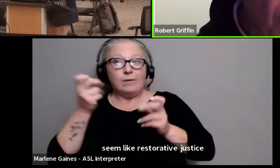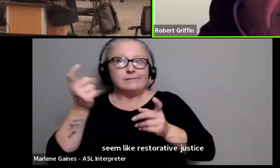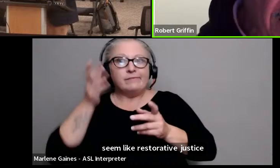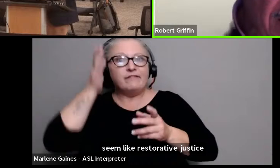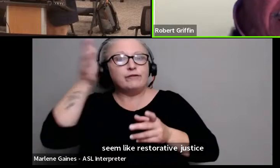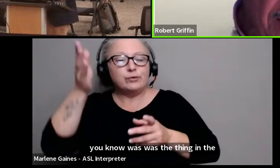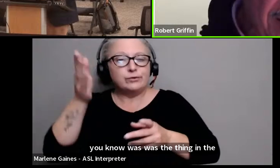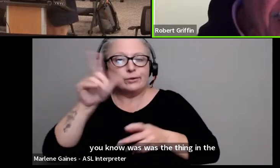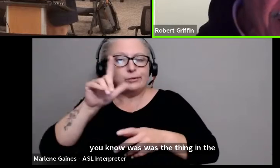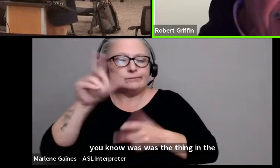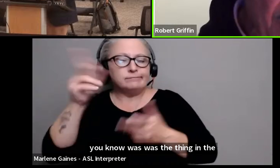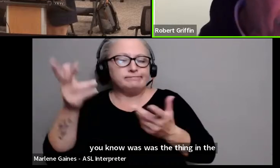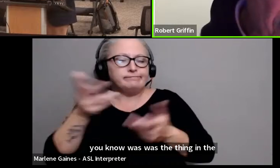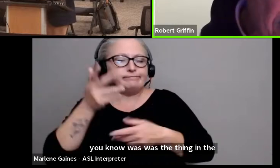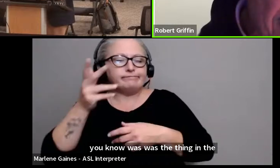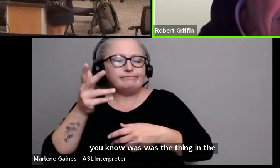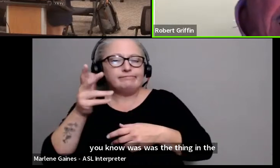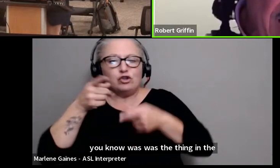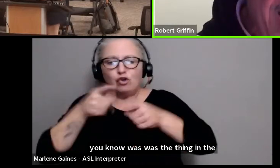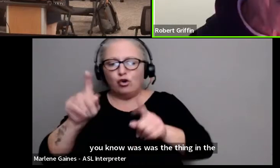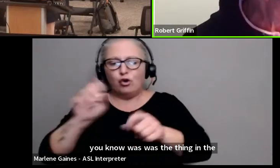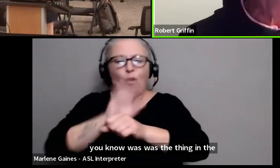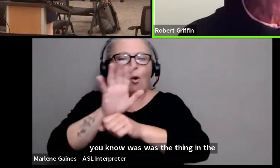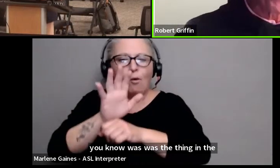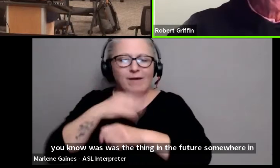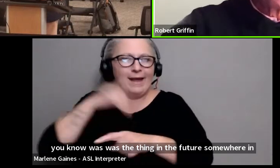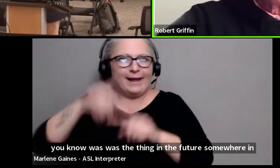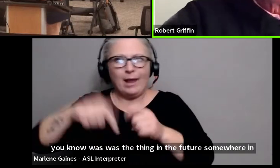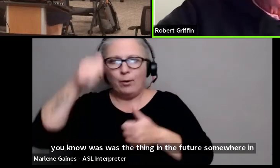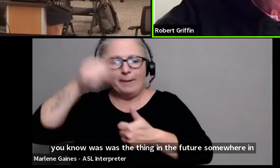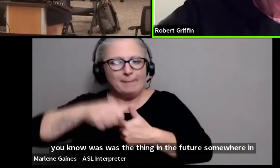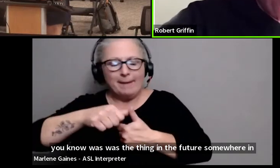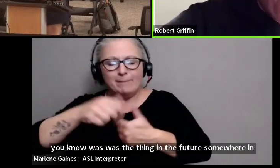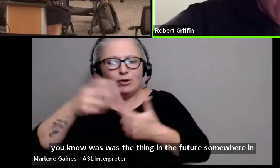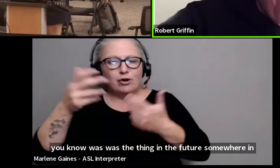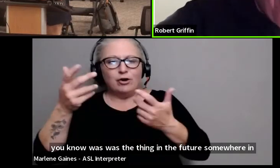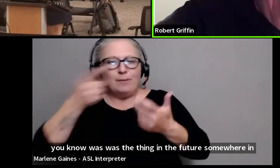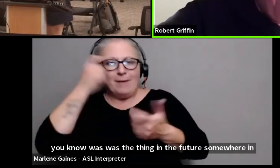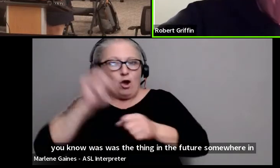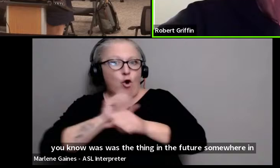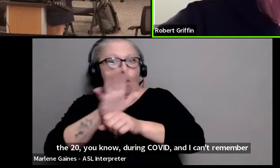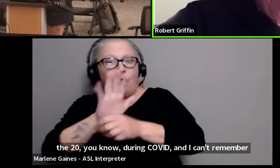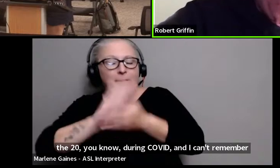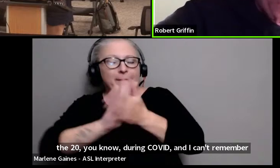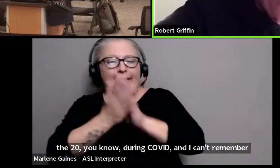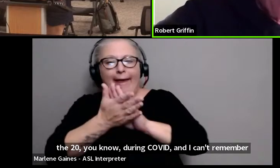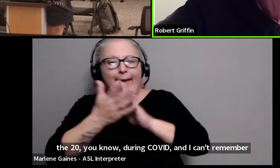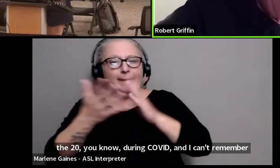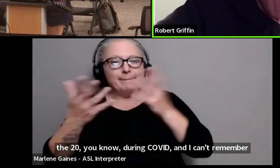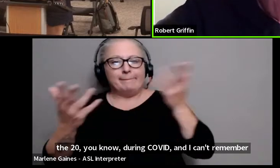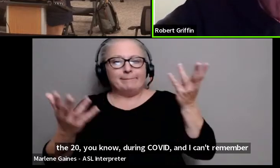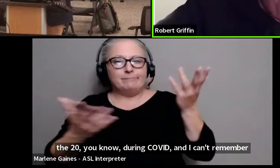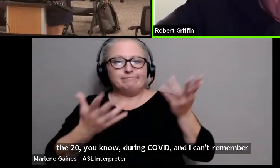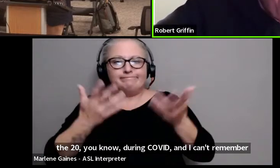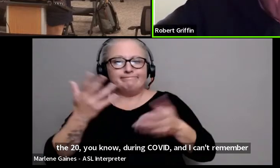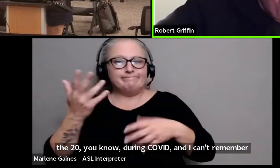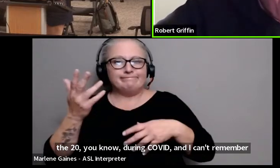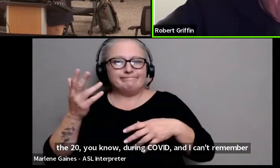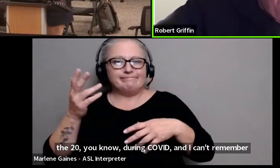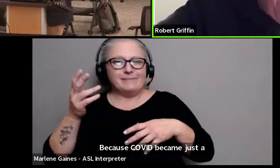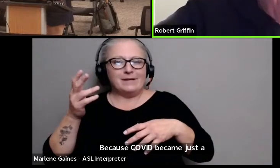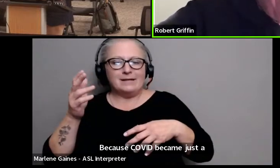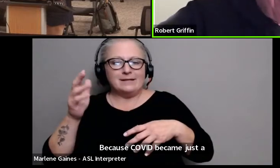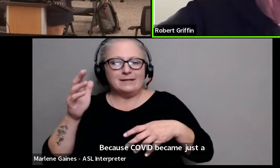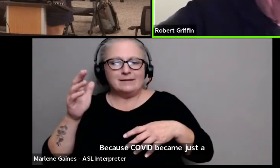in the during COVID, and I can't remember, because COVID became a